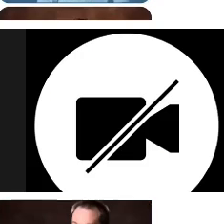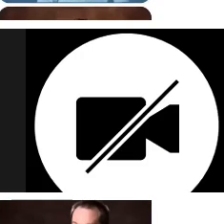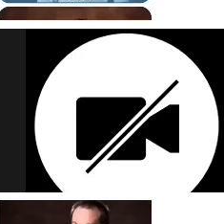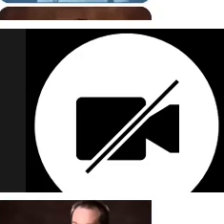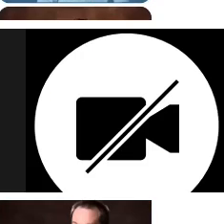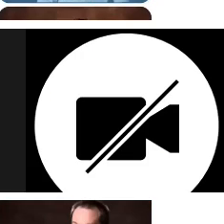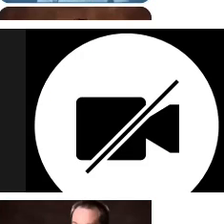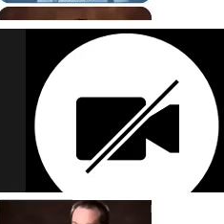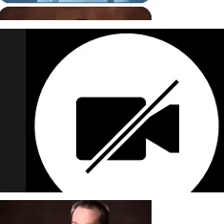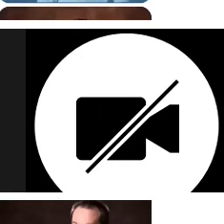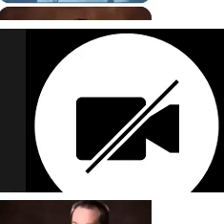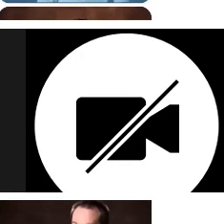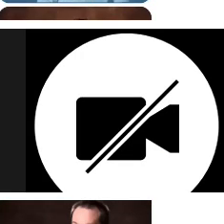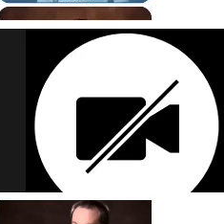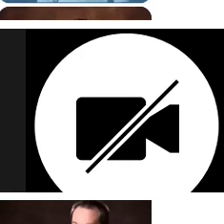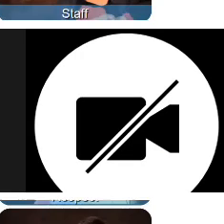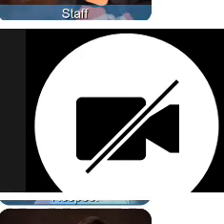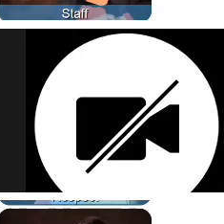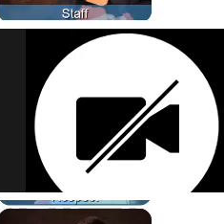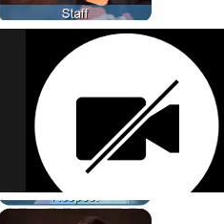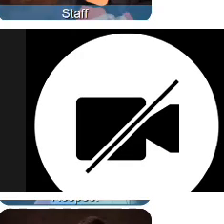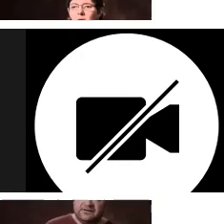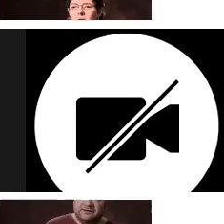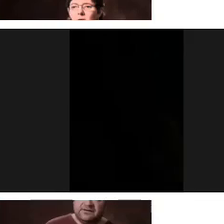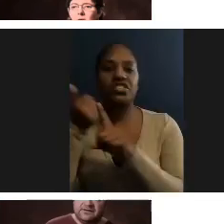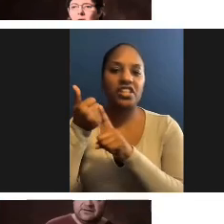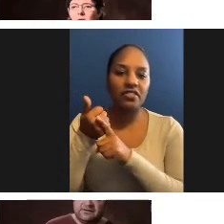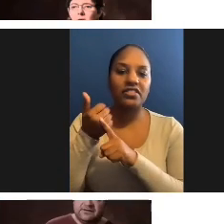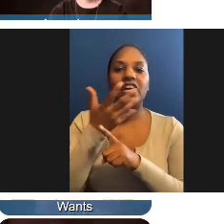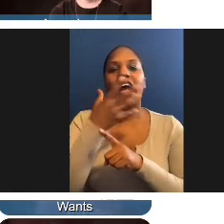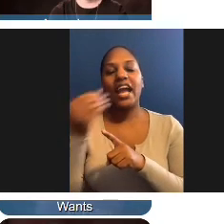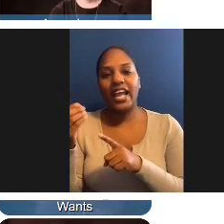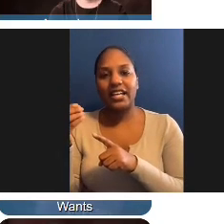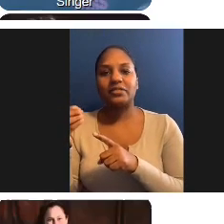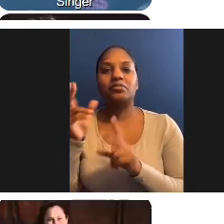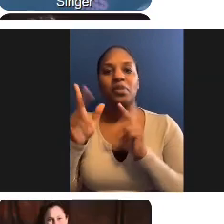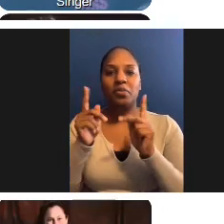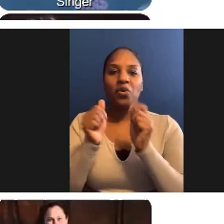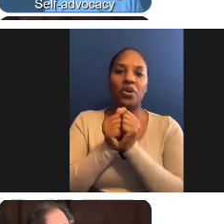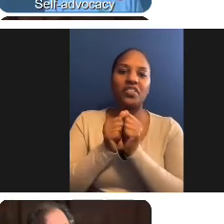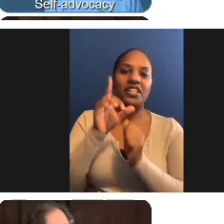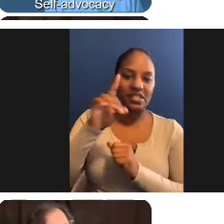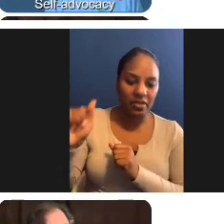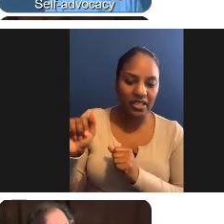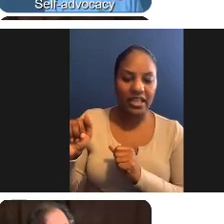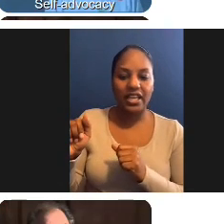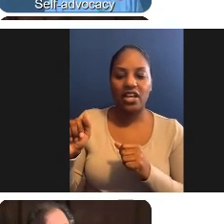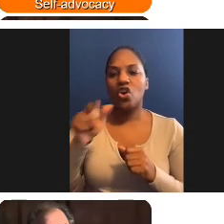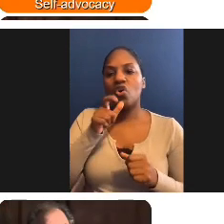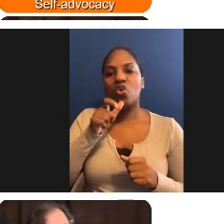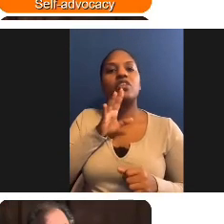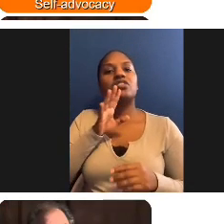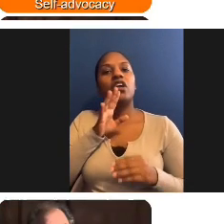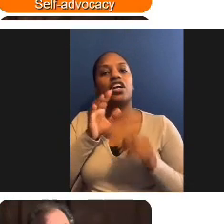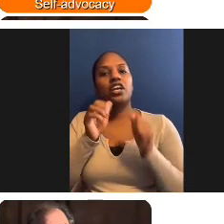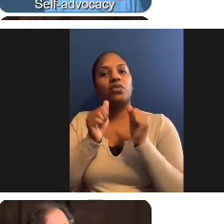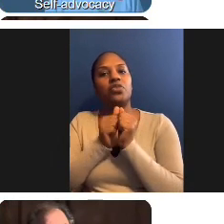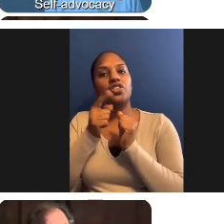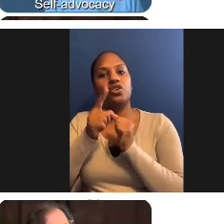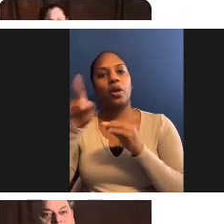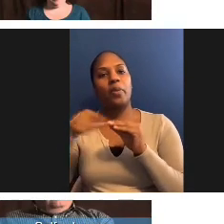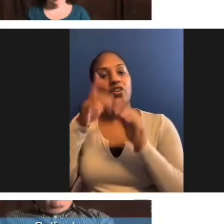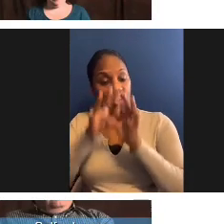it's another thing to actually see folks with a disability who are talking to you about the importance